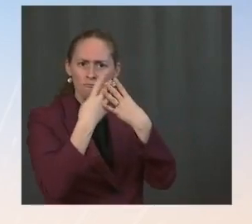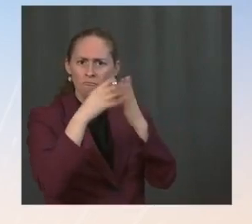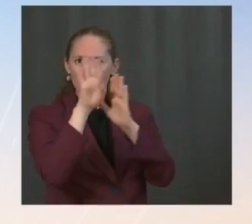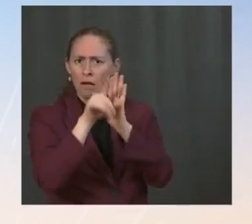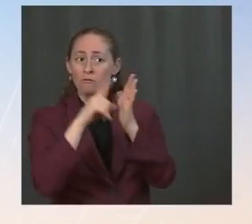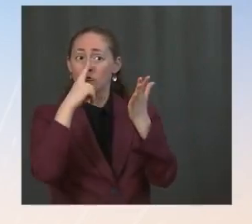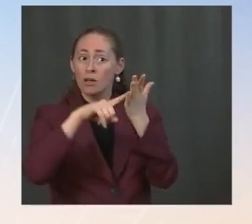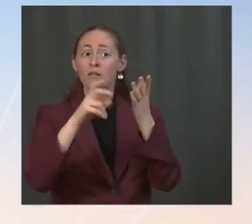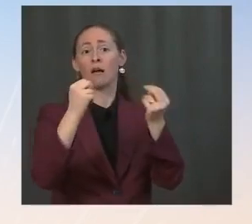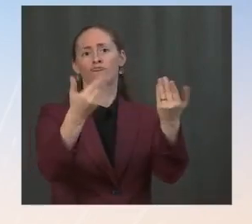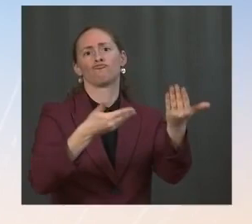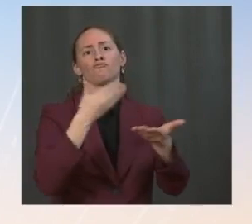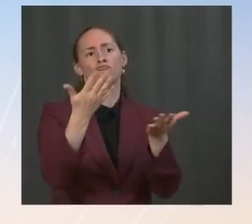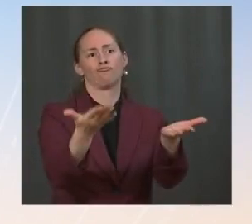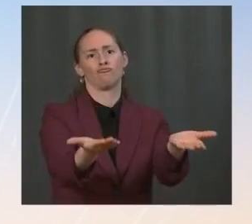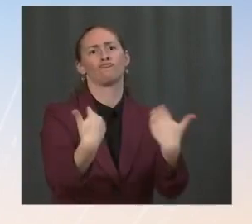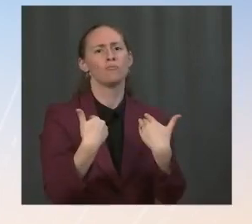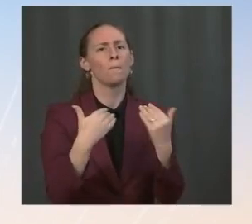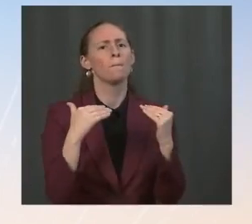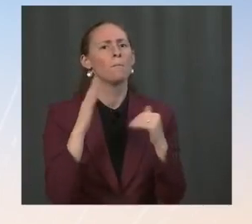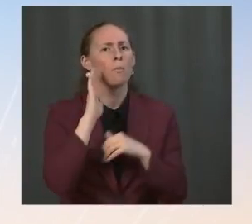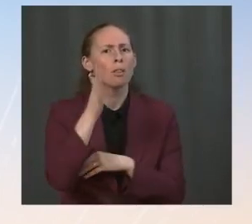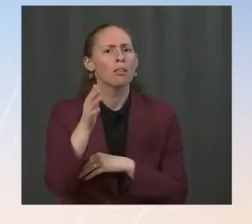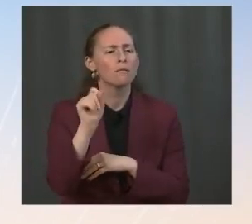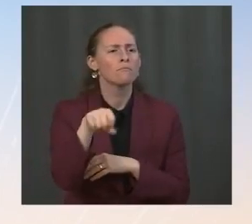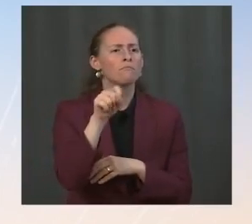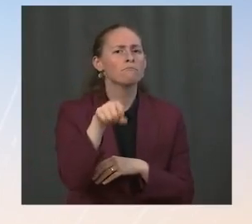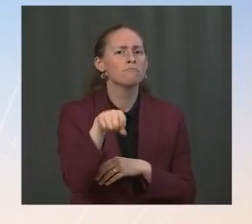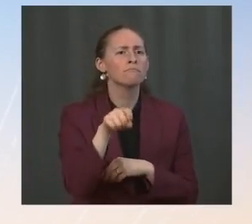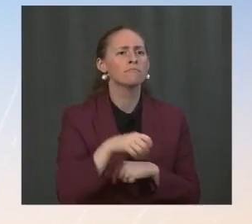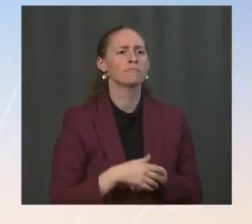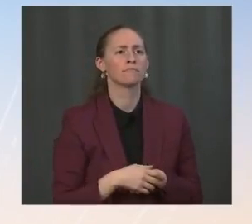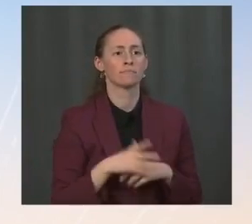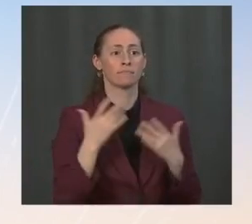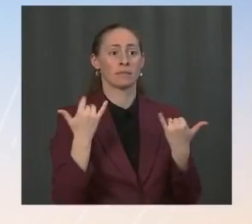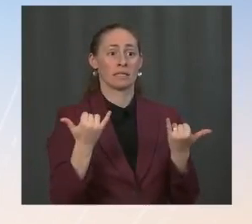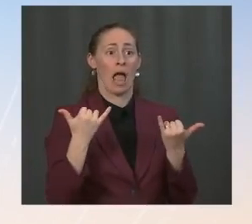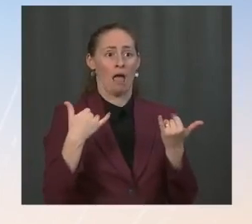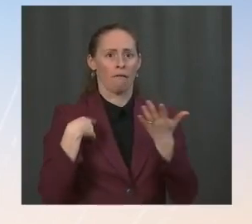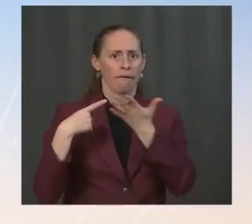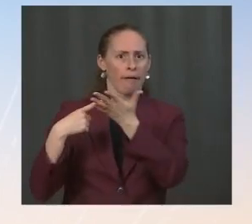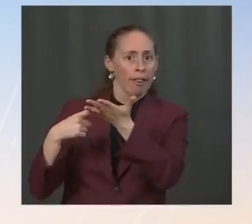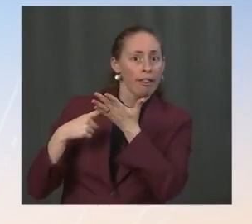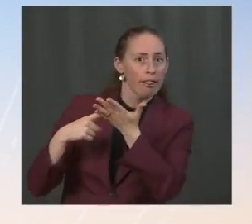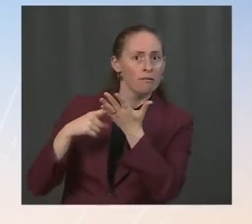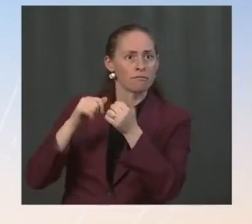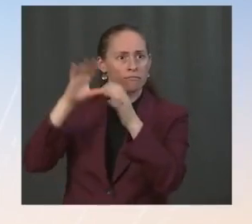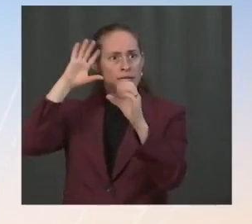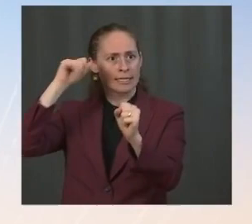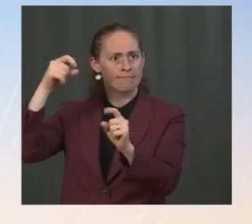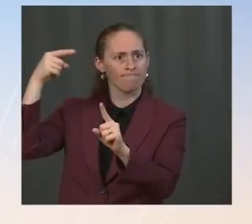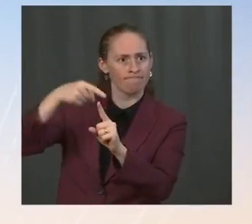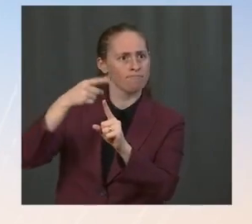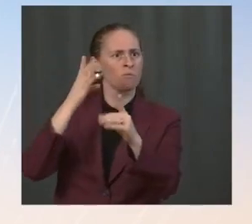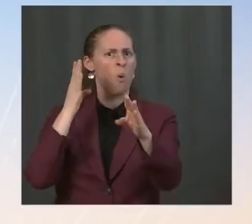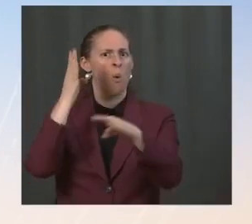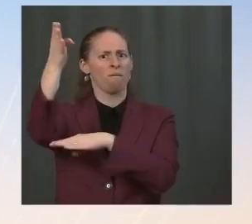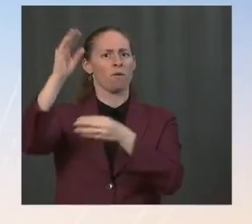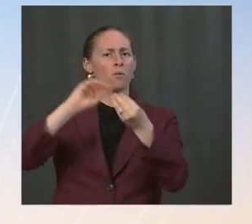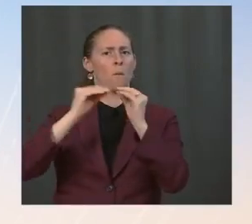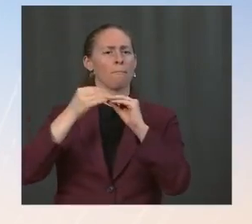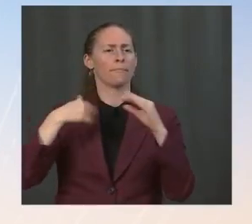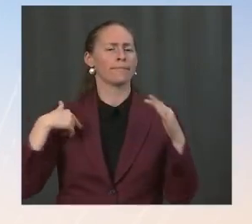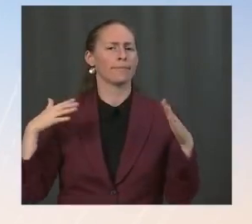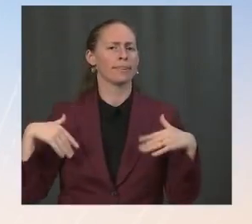welcome refugees, to get as many as we can. But I have not had a conversation with him about raising the cap beyond the 125. As you said, I'm happy to do that. Go ahead,